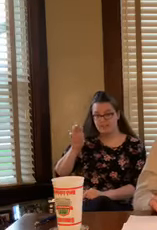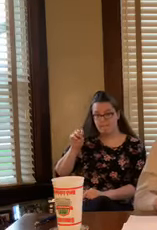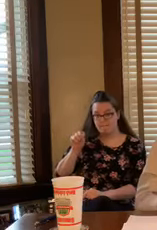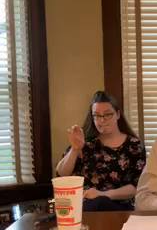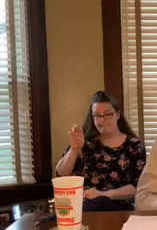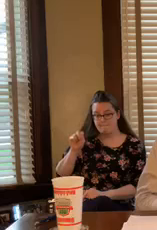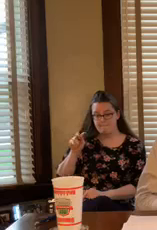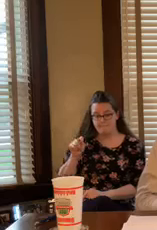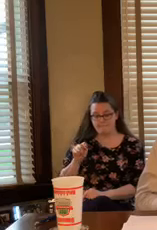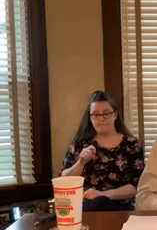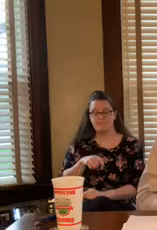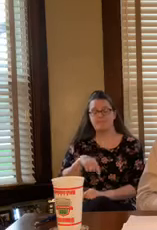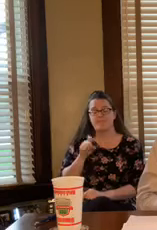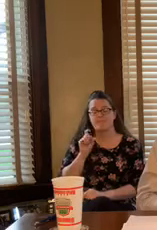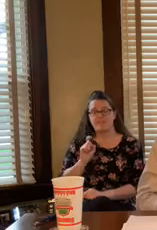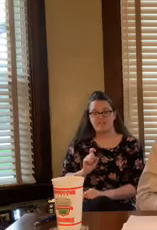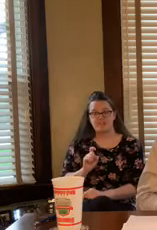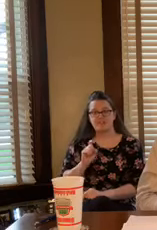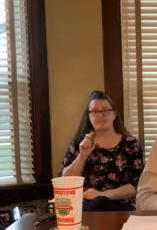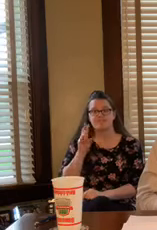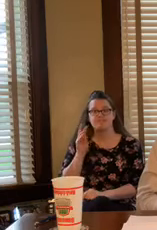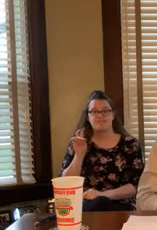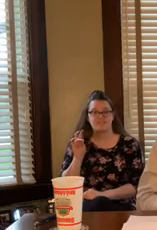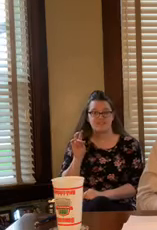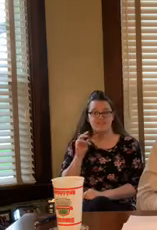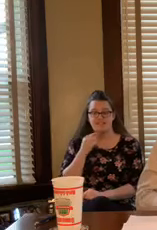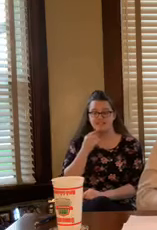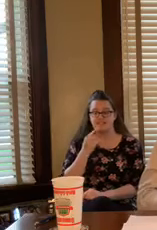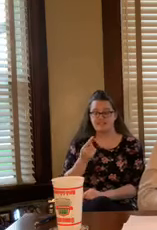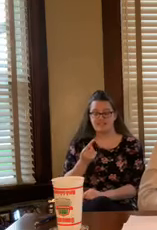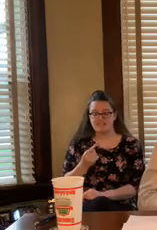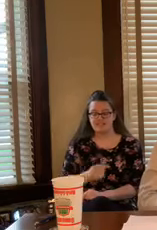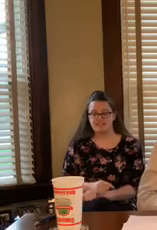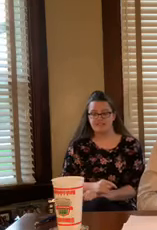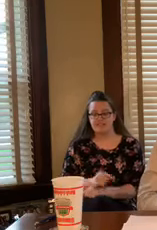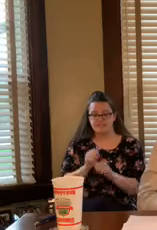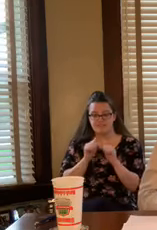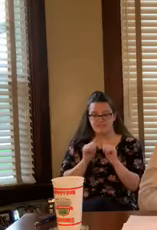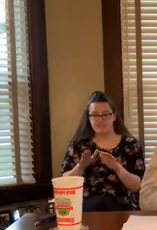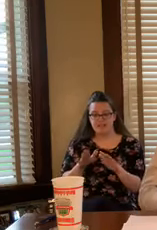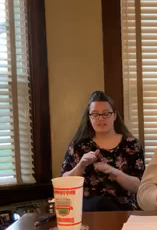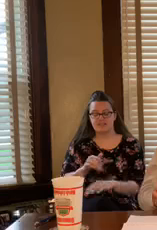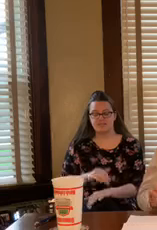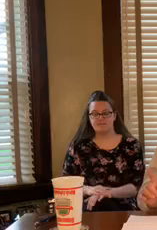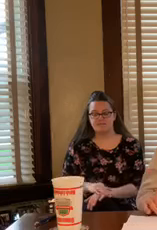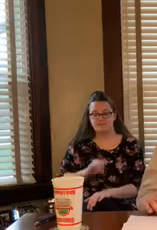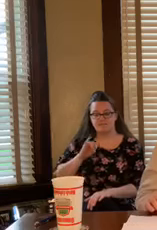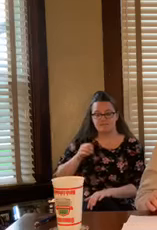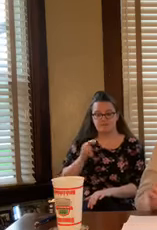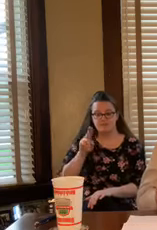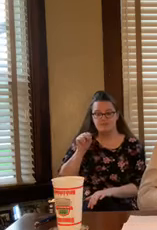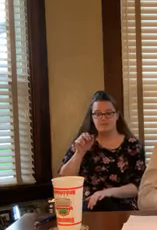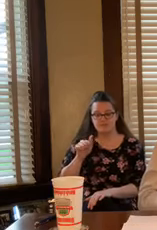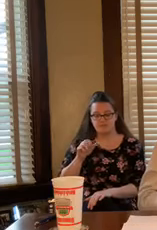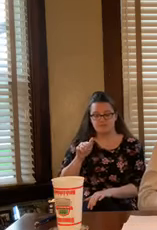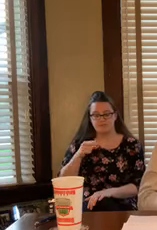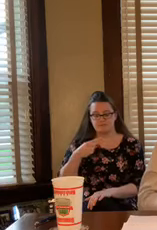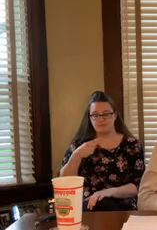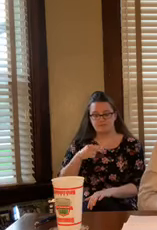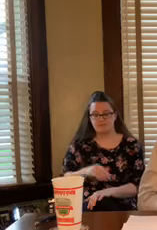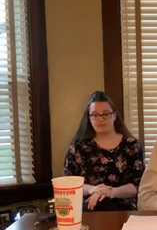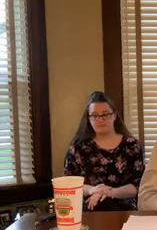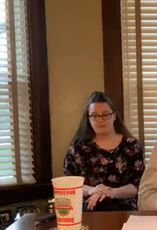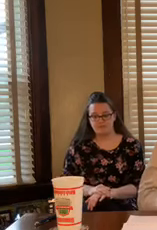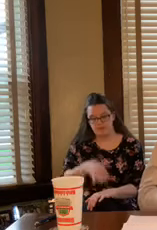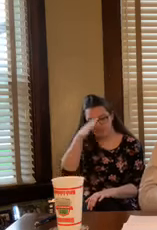17, Jesus answers and says unto him, "Blessed art thou, Simon Bar-Jonah, for flesh and blood hath not revealed it unto thee, but my Father which